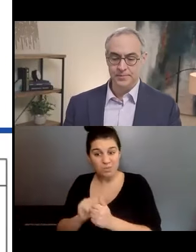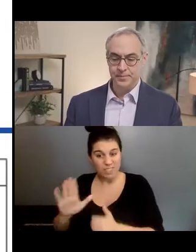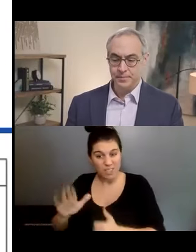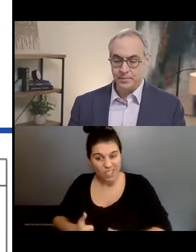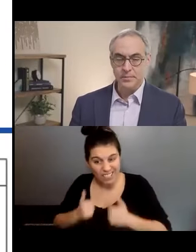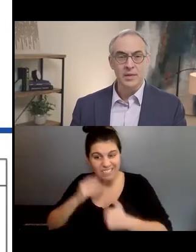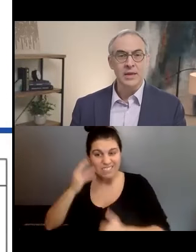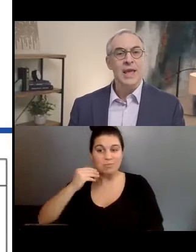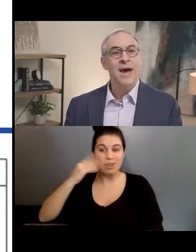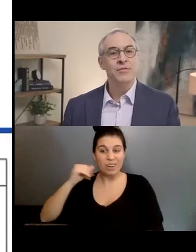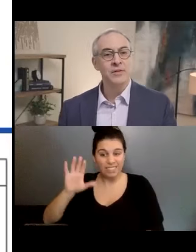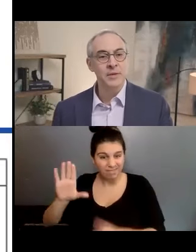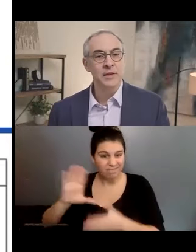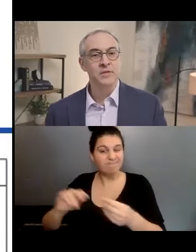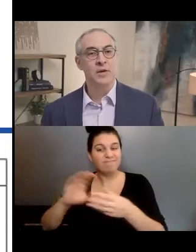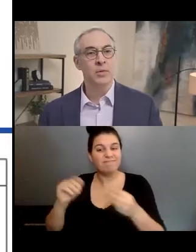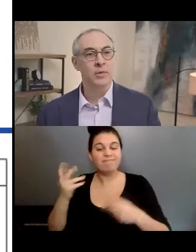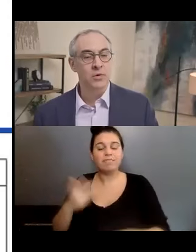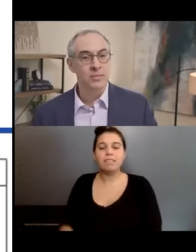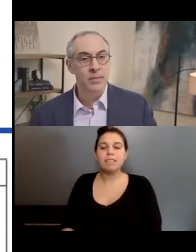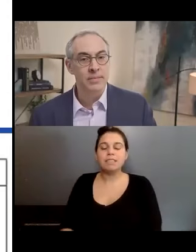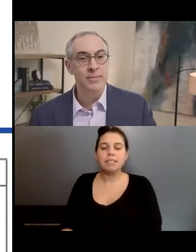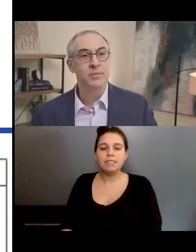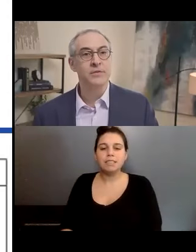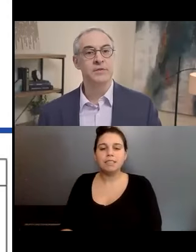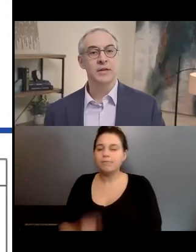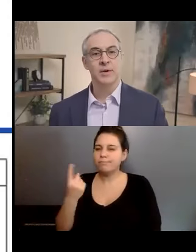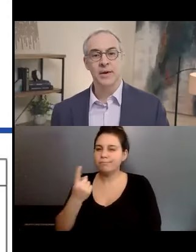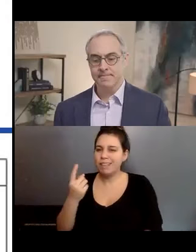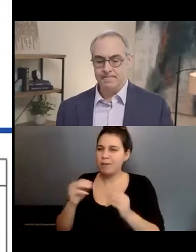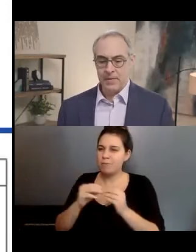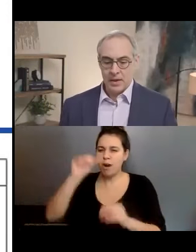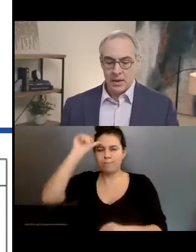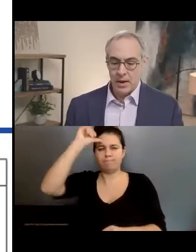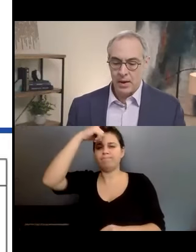experience, having something that's a more memorable schema,